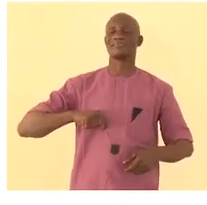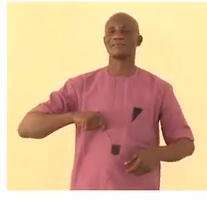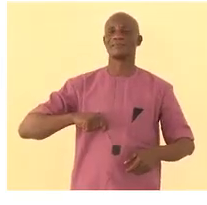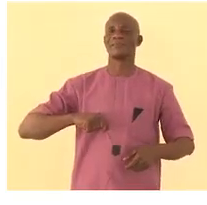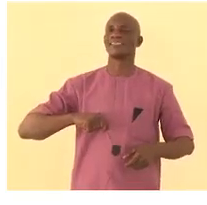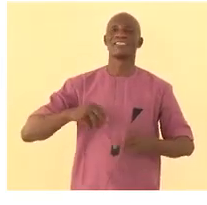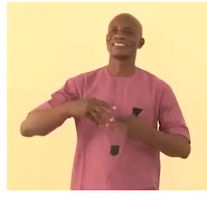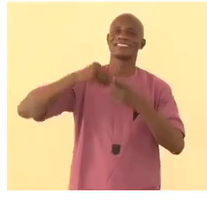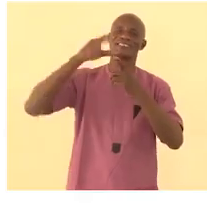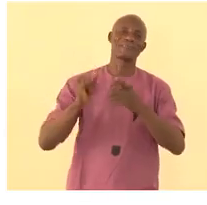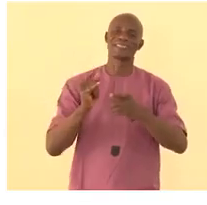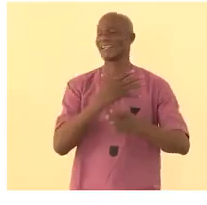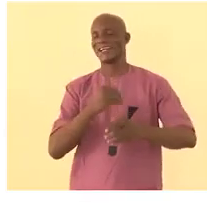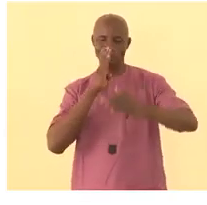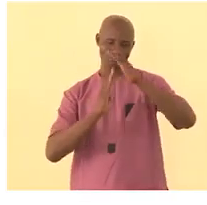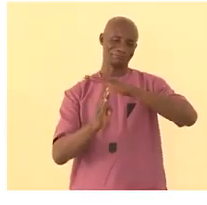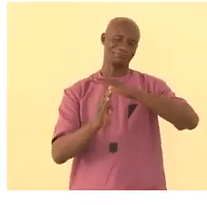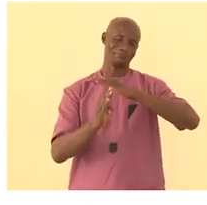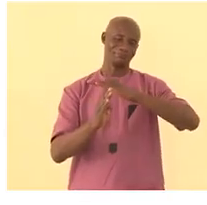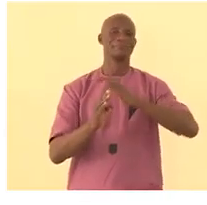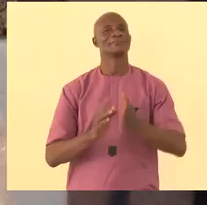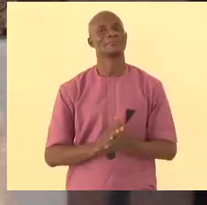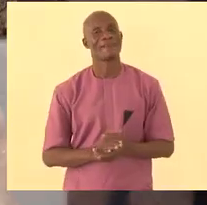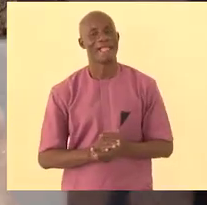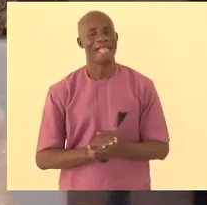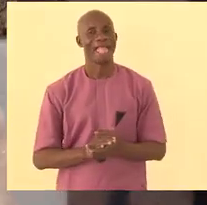meek and humble.